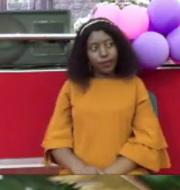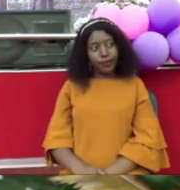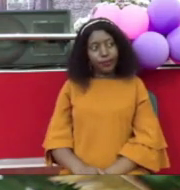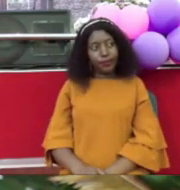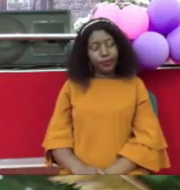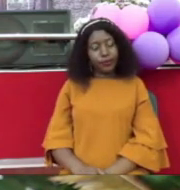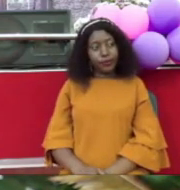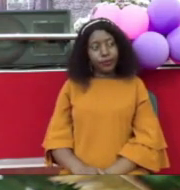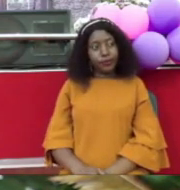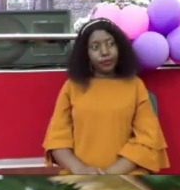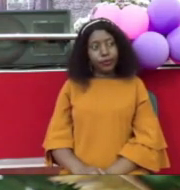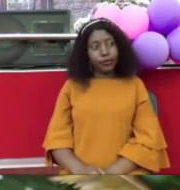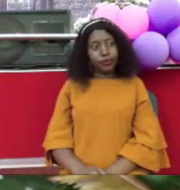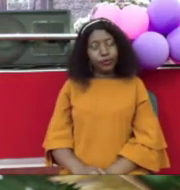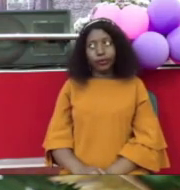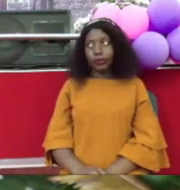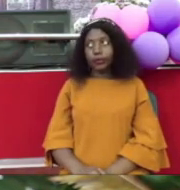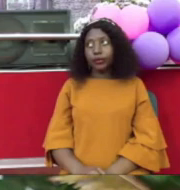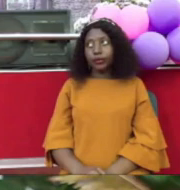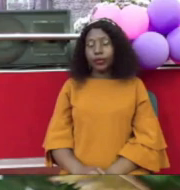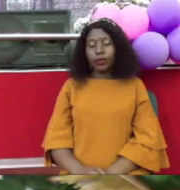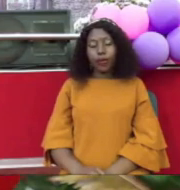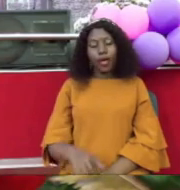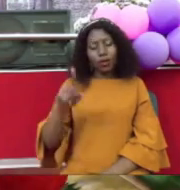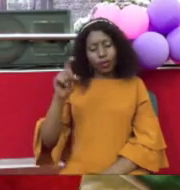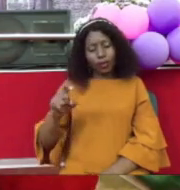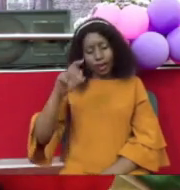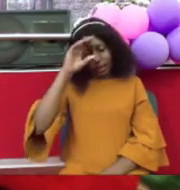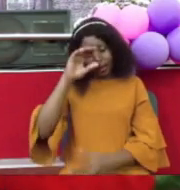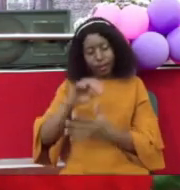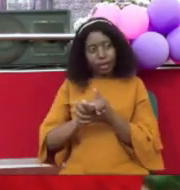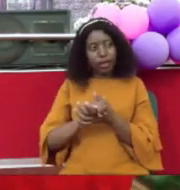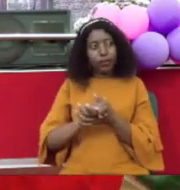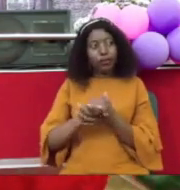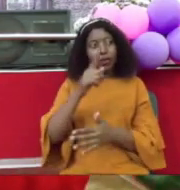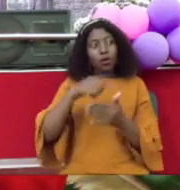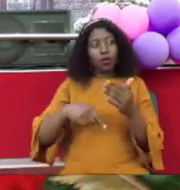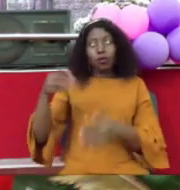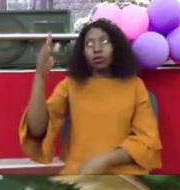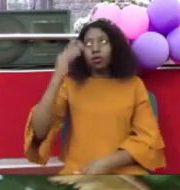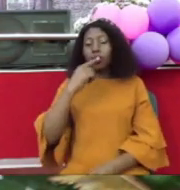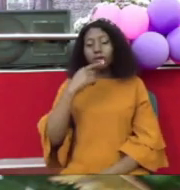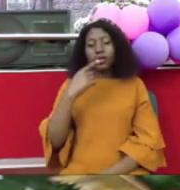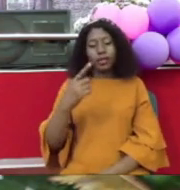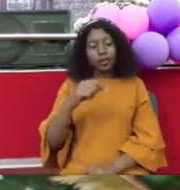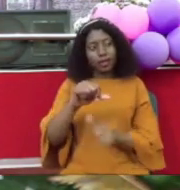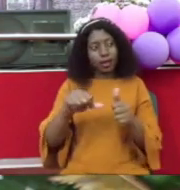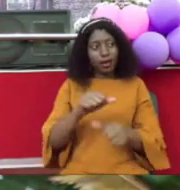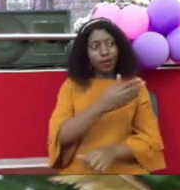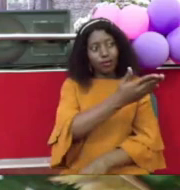yako. You have to believe what God says about you. Lazima uamini Mungu anasema